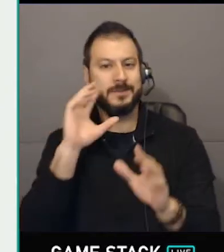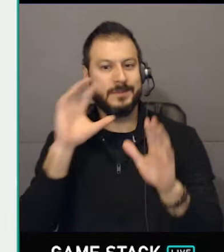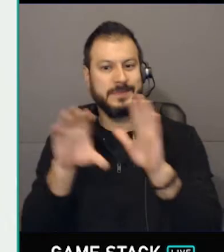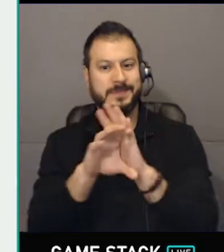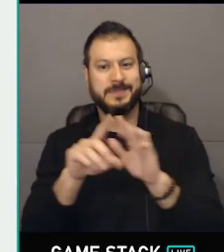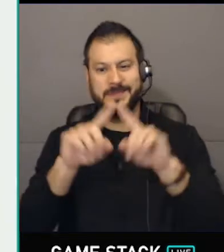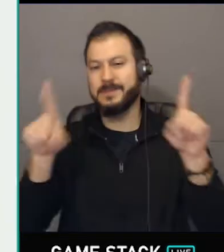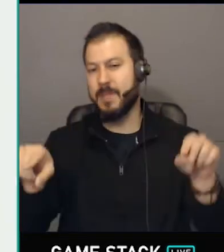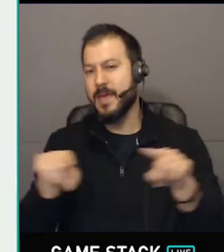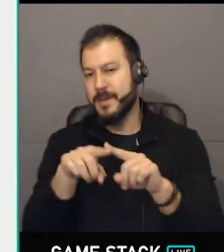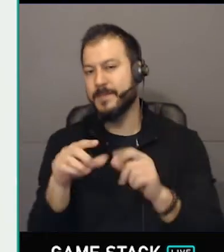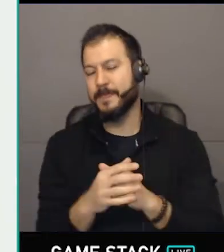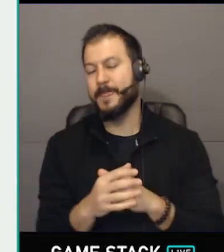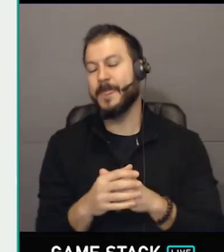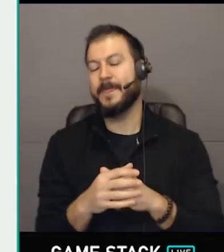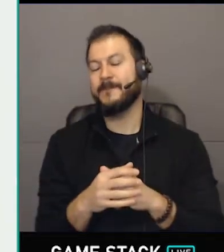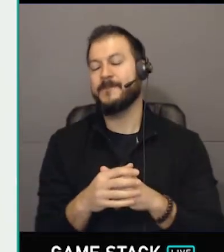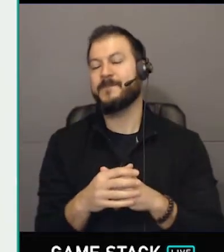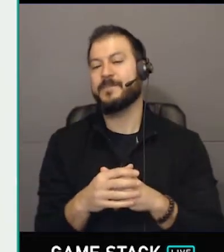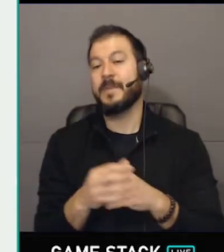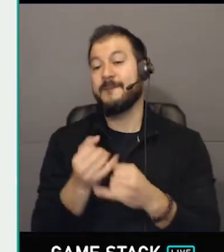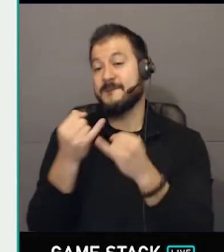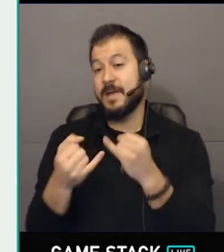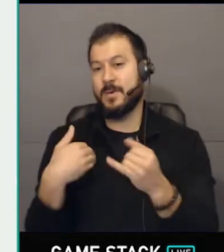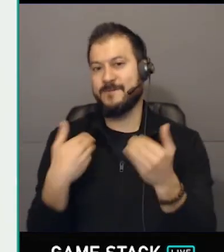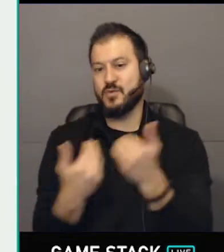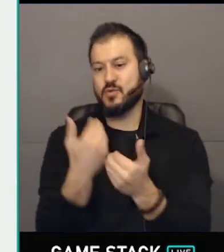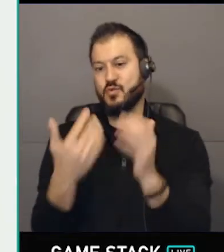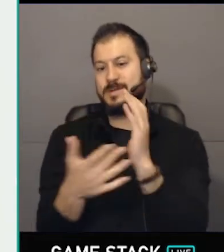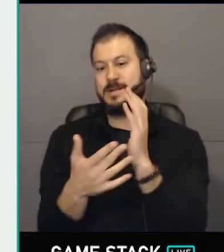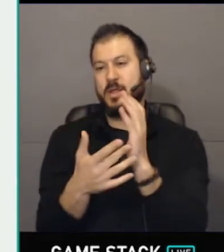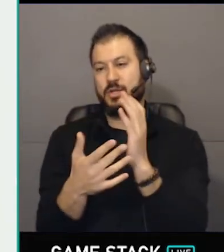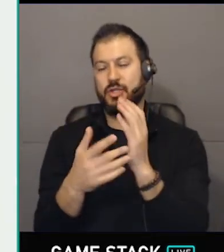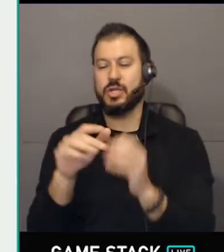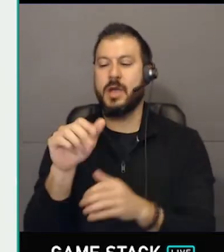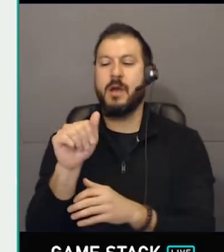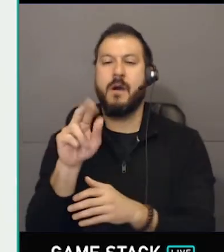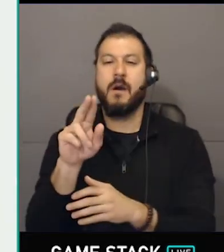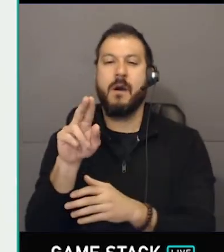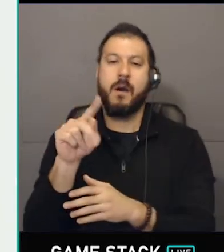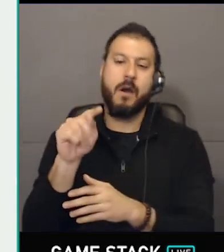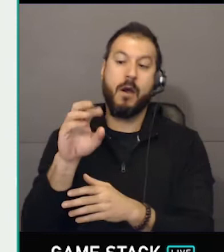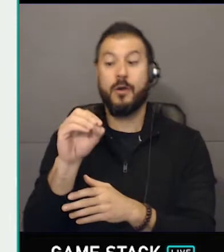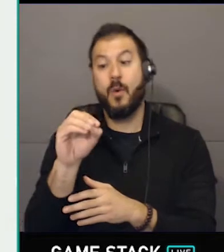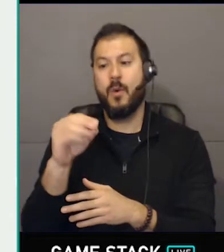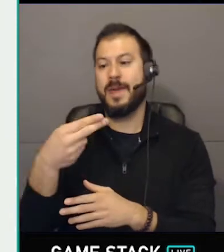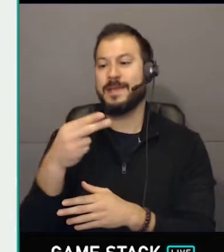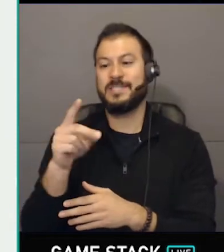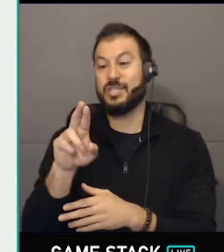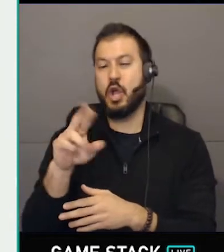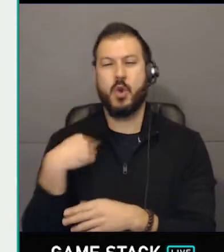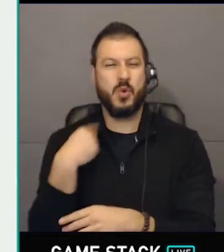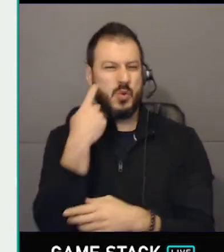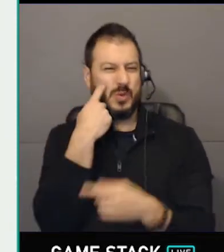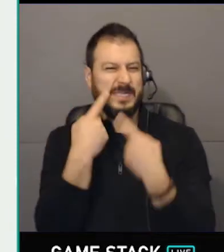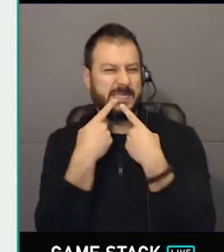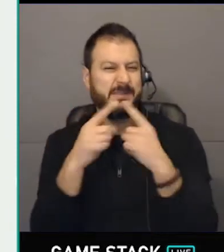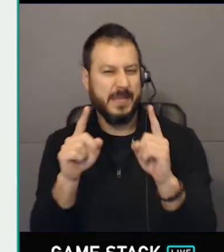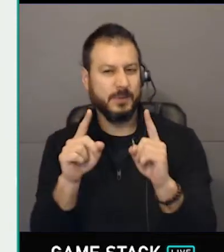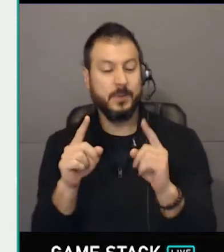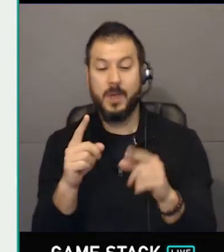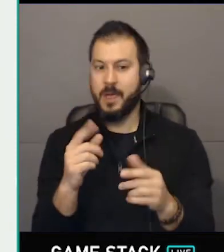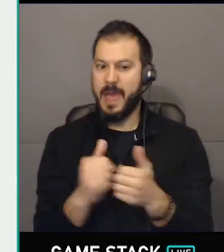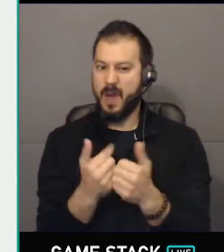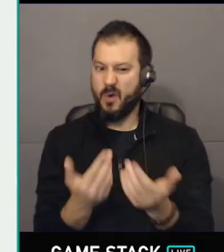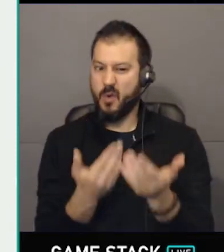And finally, we'll cover an exciting new technology, Auto HDR, that we've recently announced. You'll learn what it offers to games and